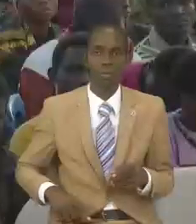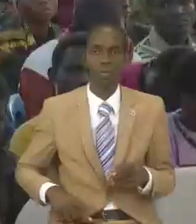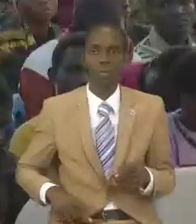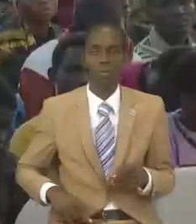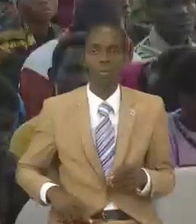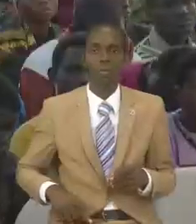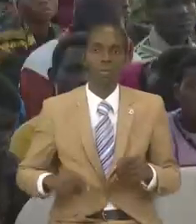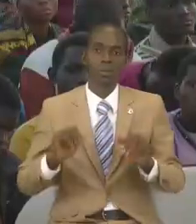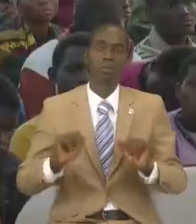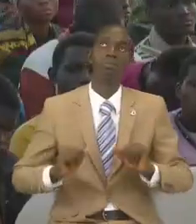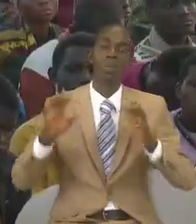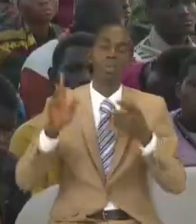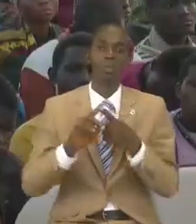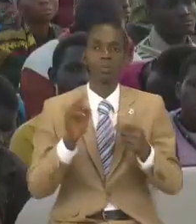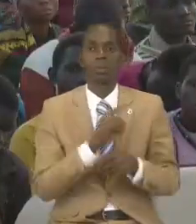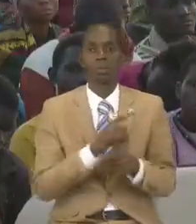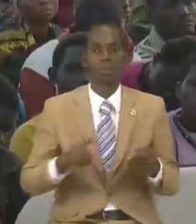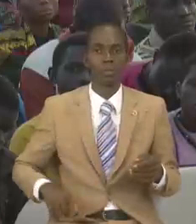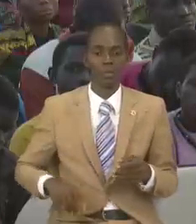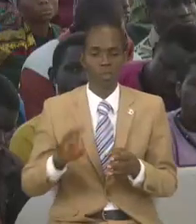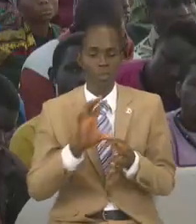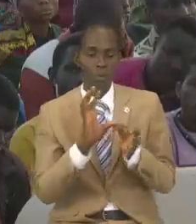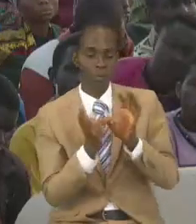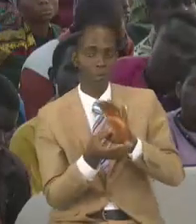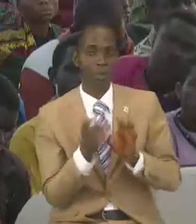committed unto the Lord, converted,